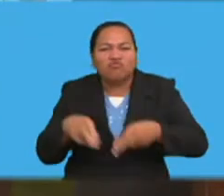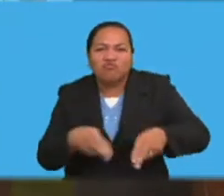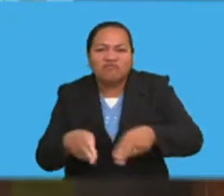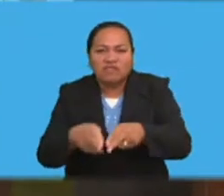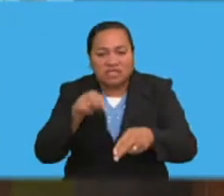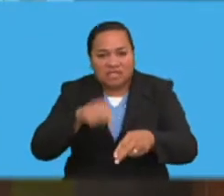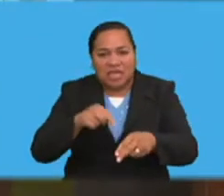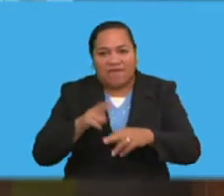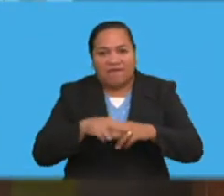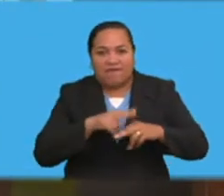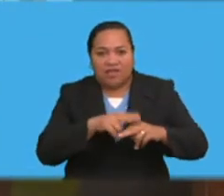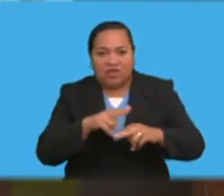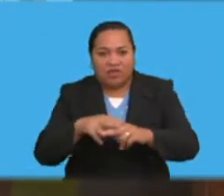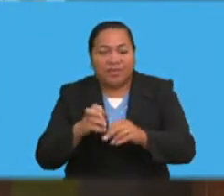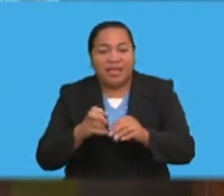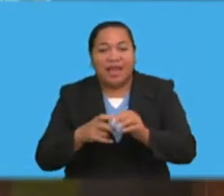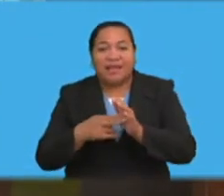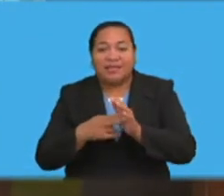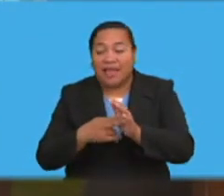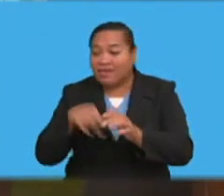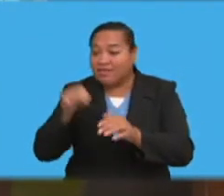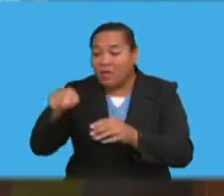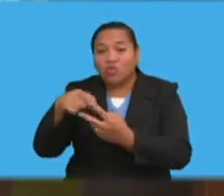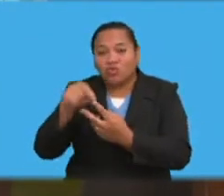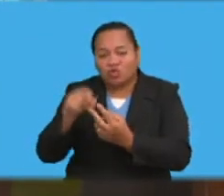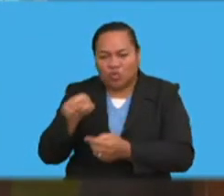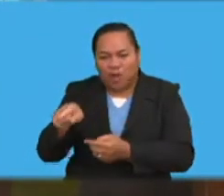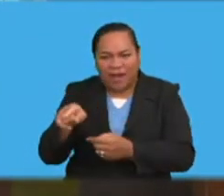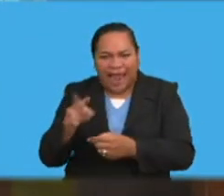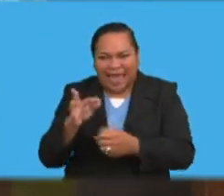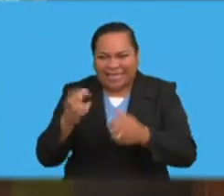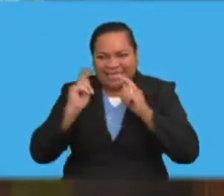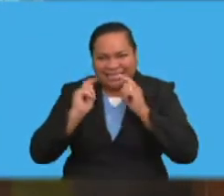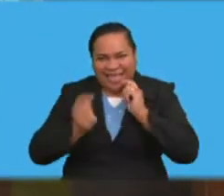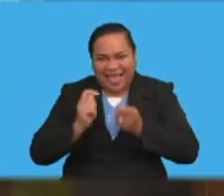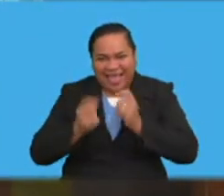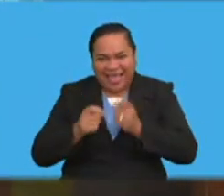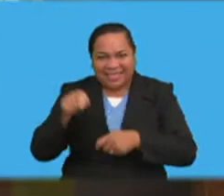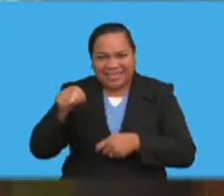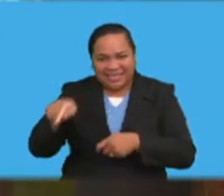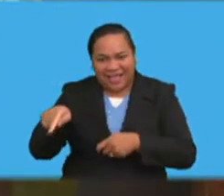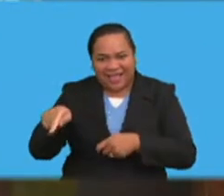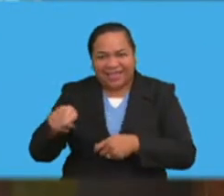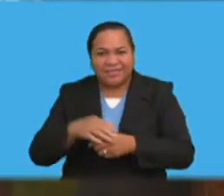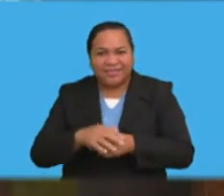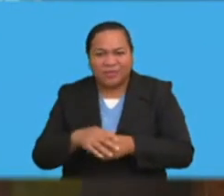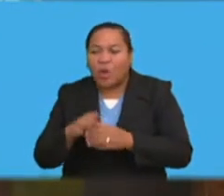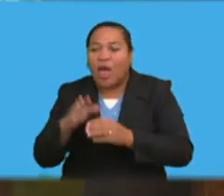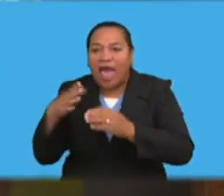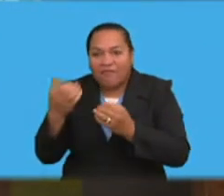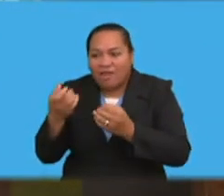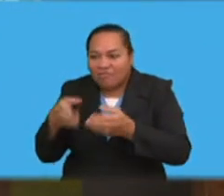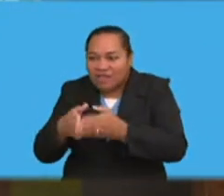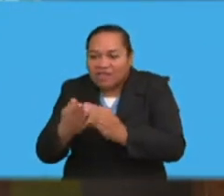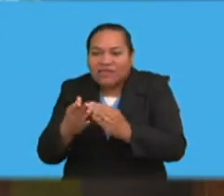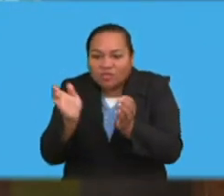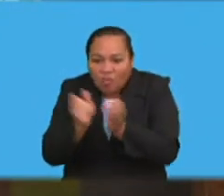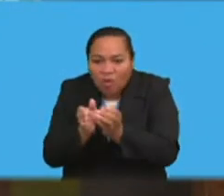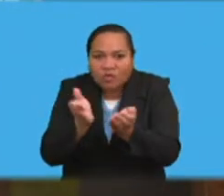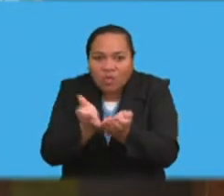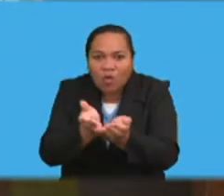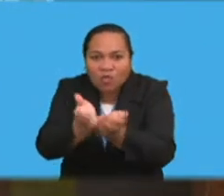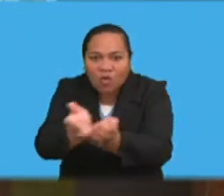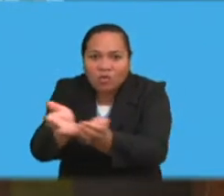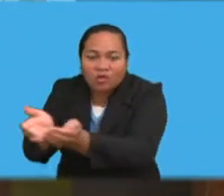in Fiji. The Nadi River Basin was chosen as a pilot project area where a series of small retention dams were constructed,